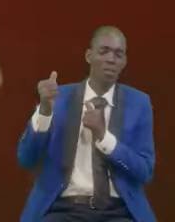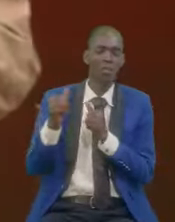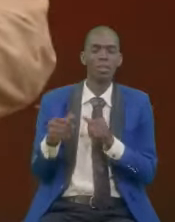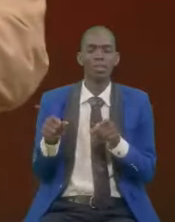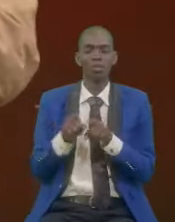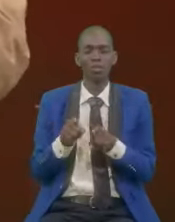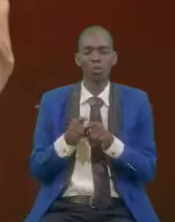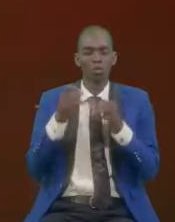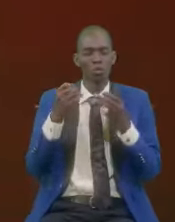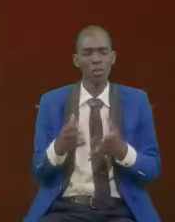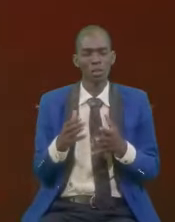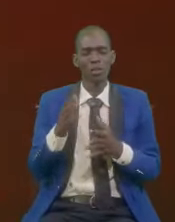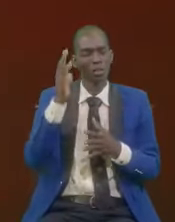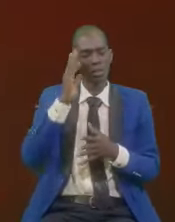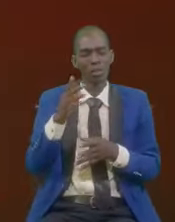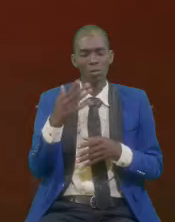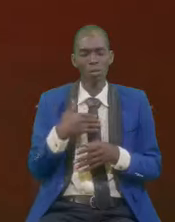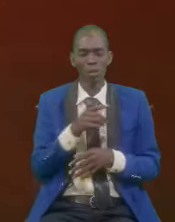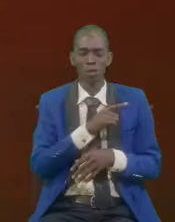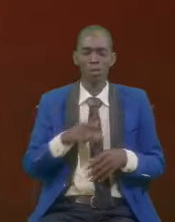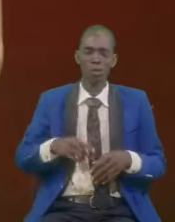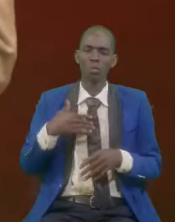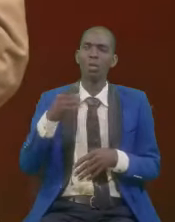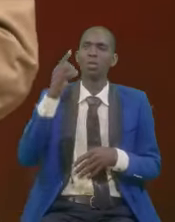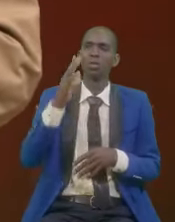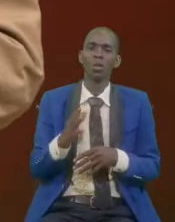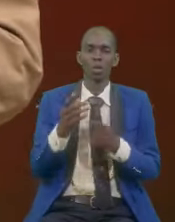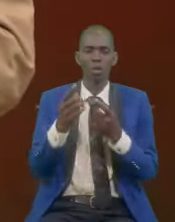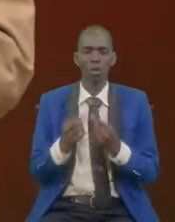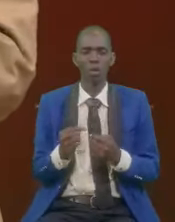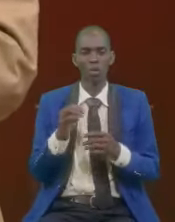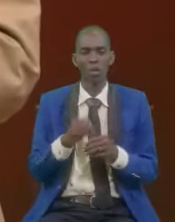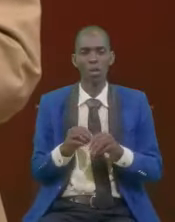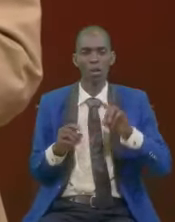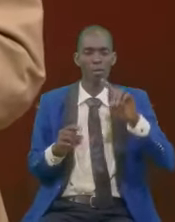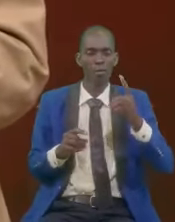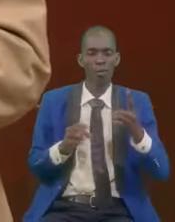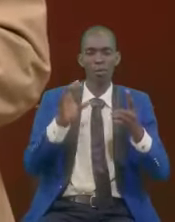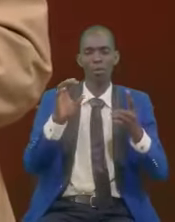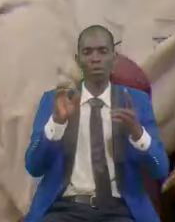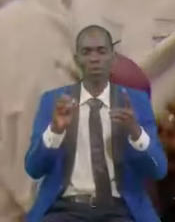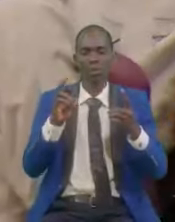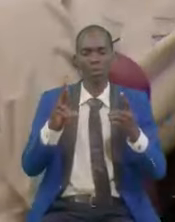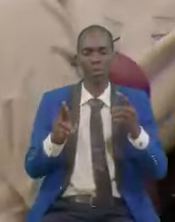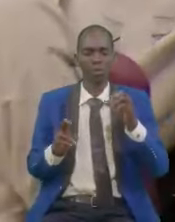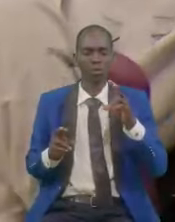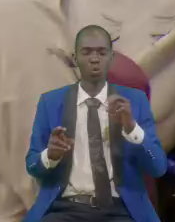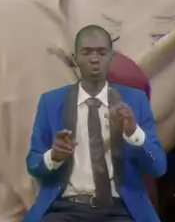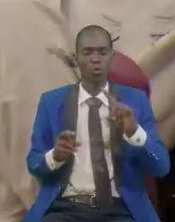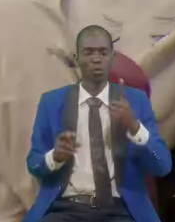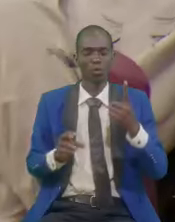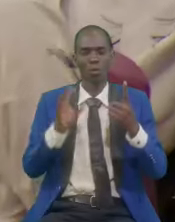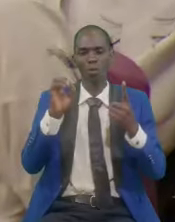the Lord our God shall call. In 1 Corinthians chapter 12, look at